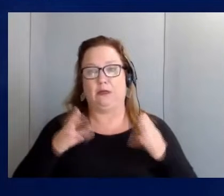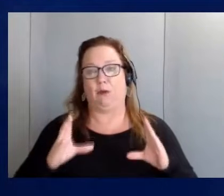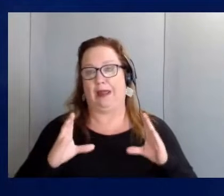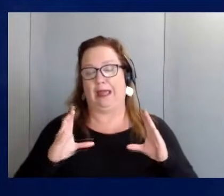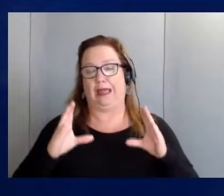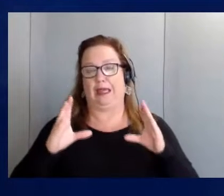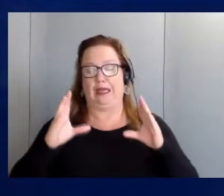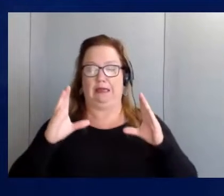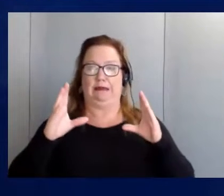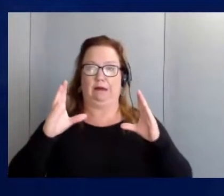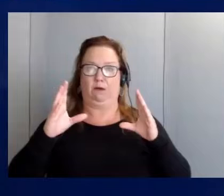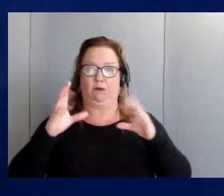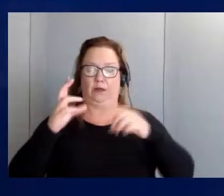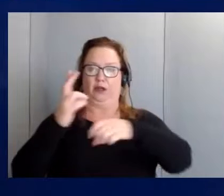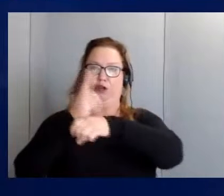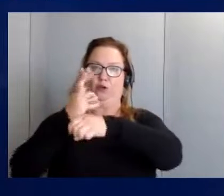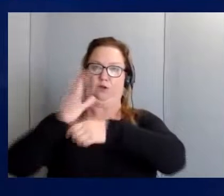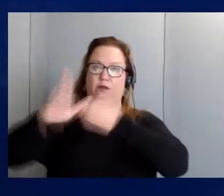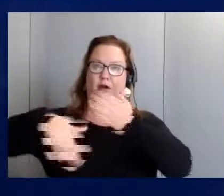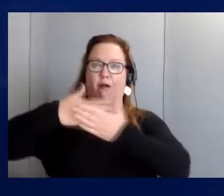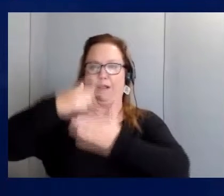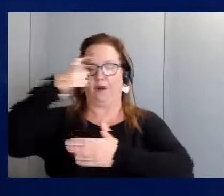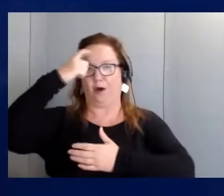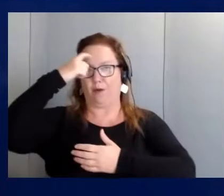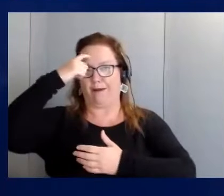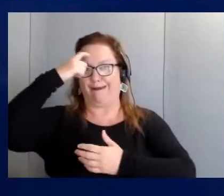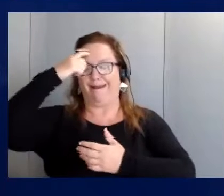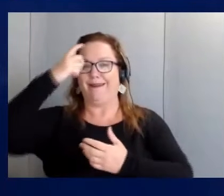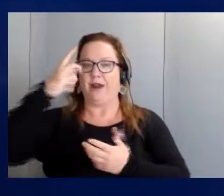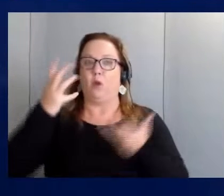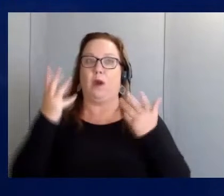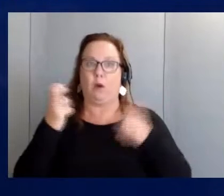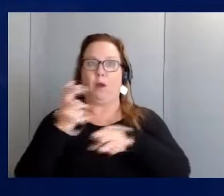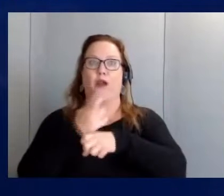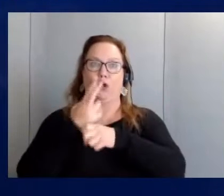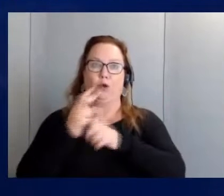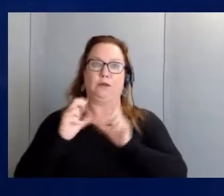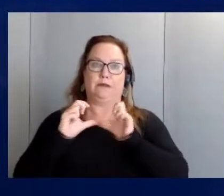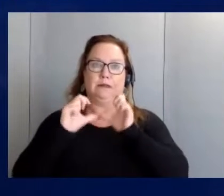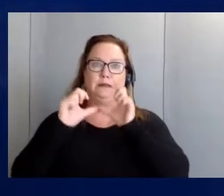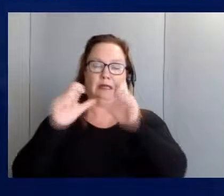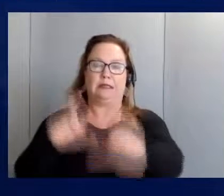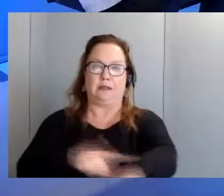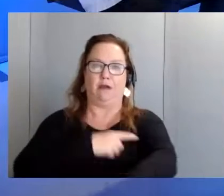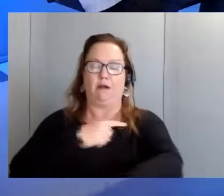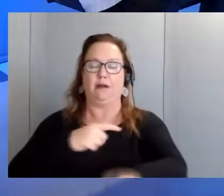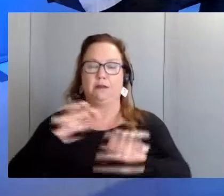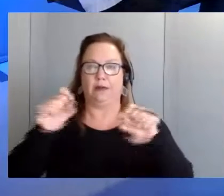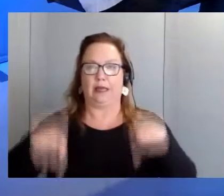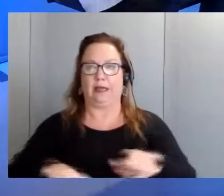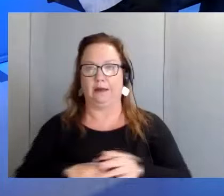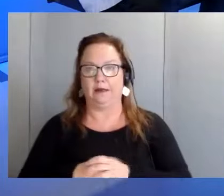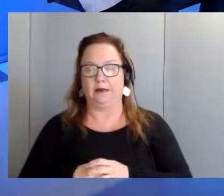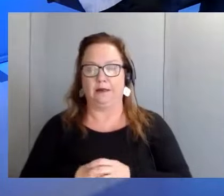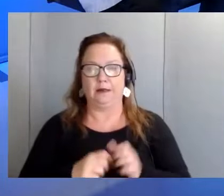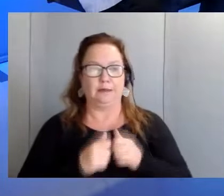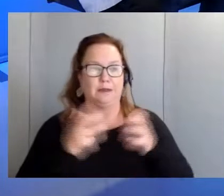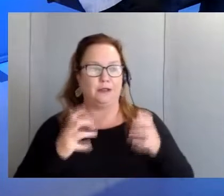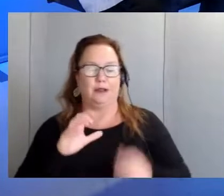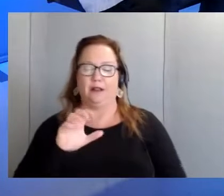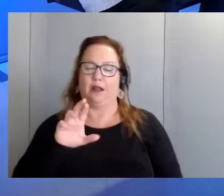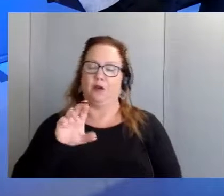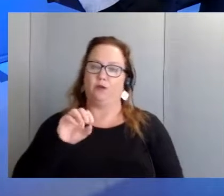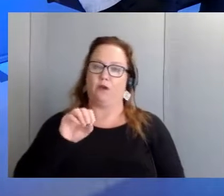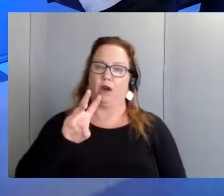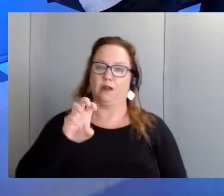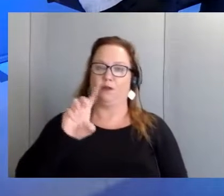keep using all of our faculties, because we want to use them as long as we can and as much as we can. Is this where we talk about like crossword puzzles and doing the